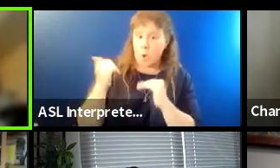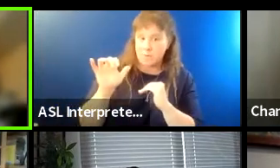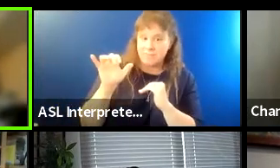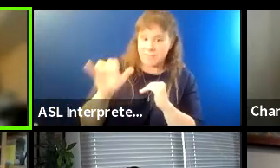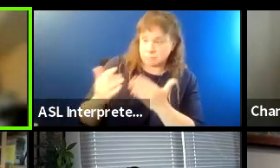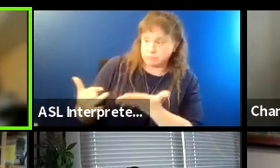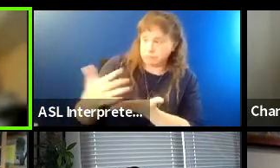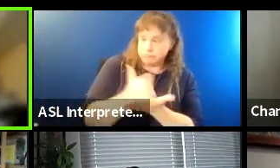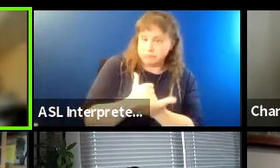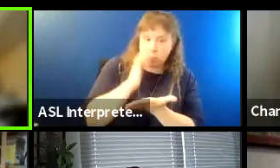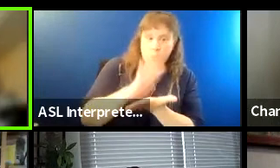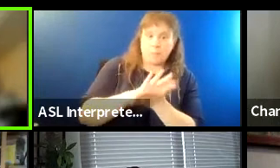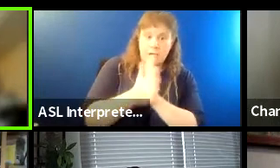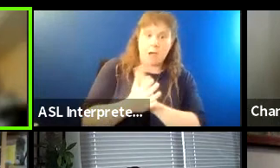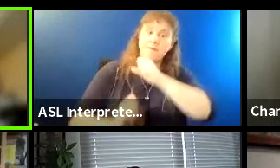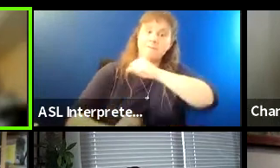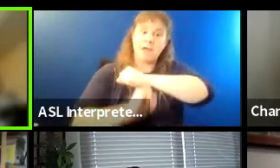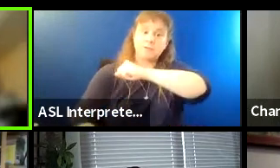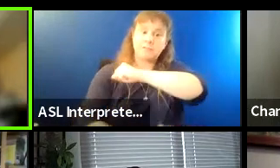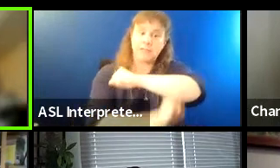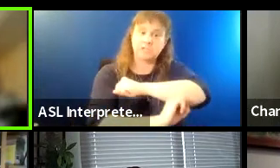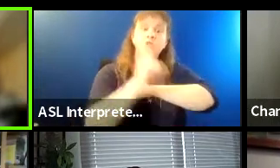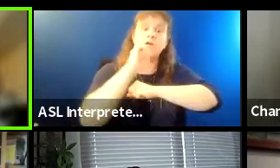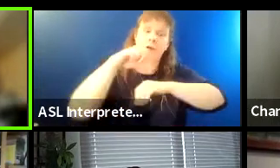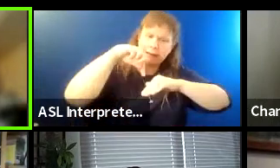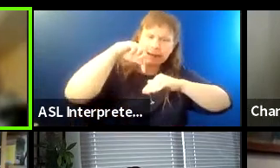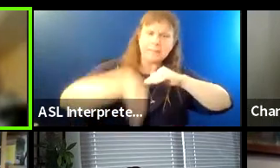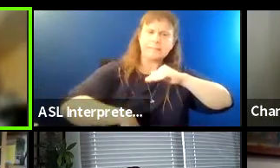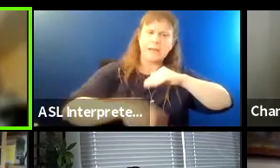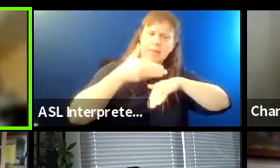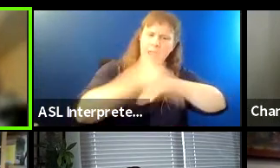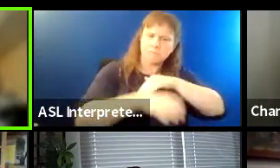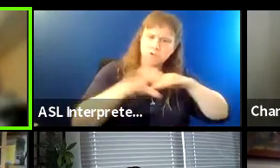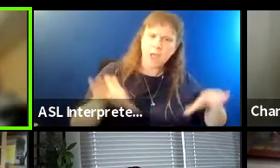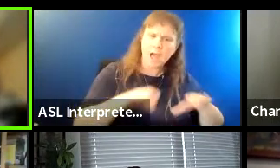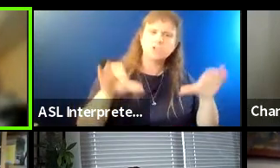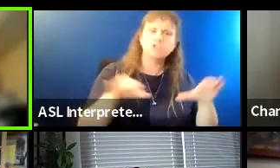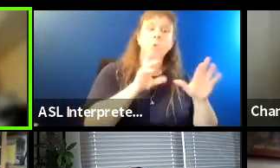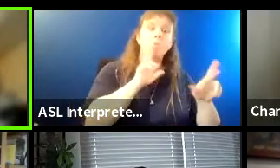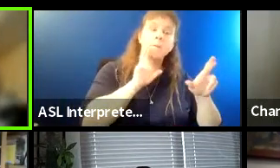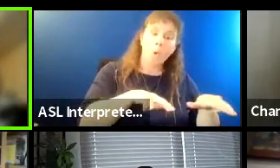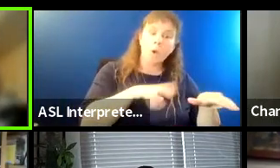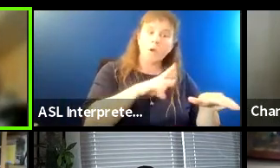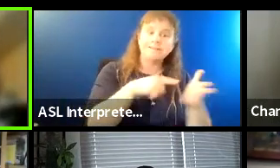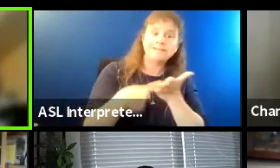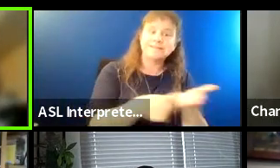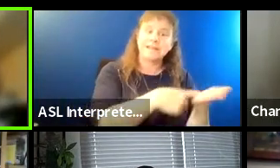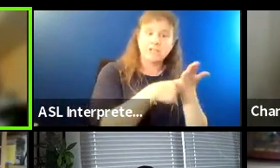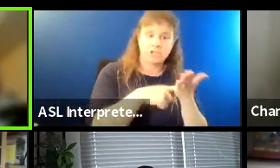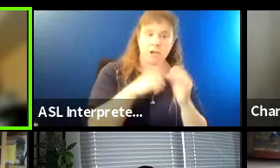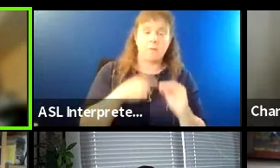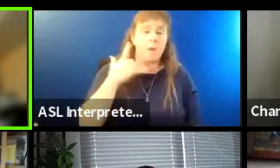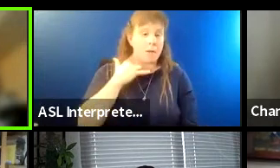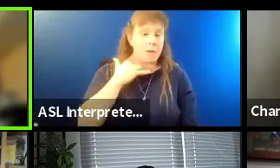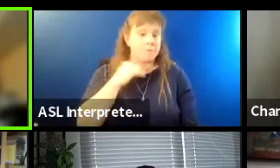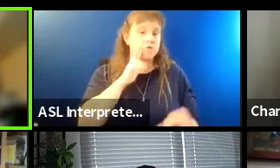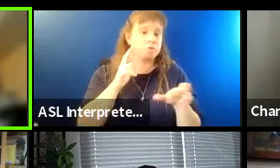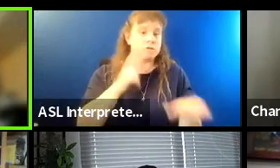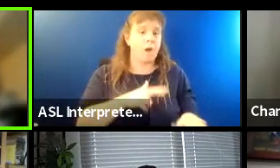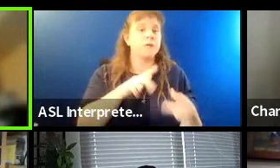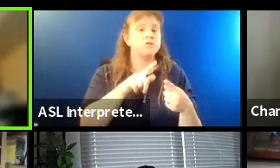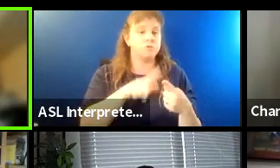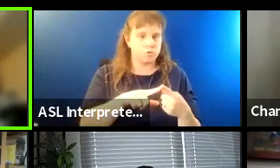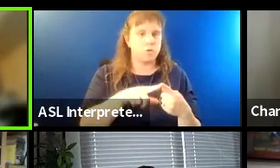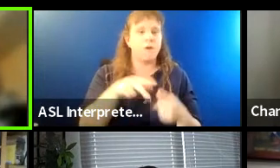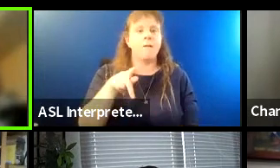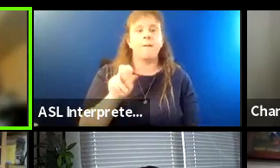in-depth after-action report and discussion about California's response to the pandemic. The